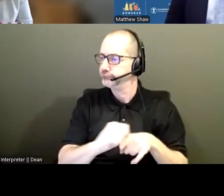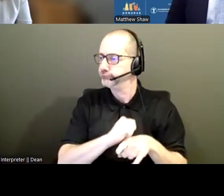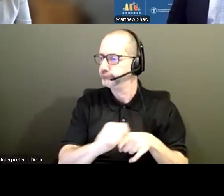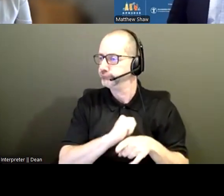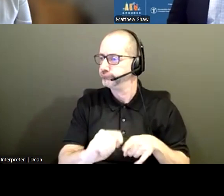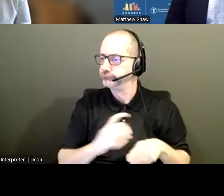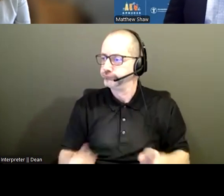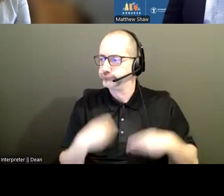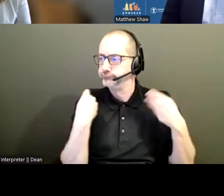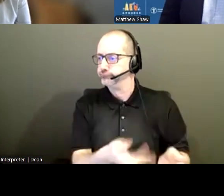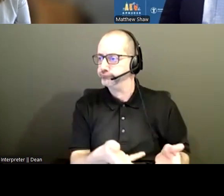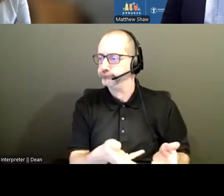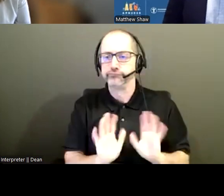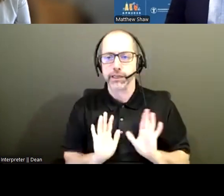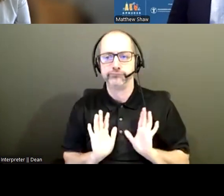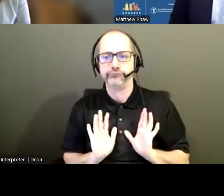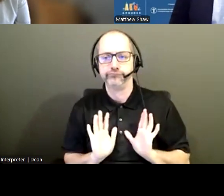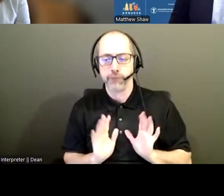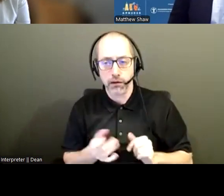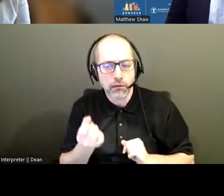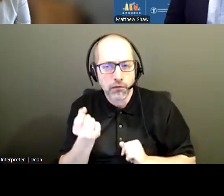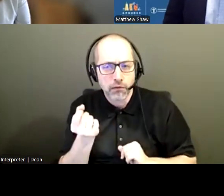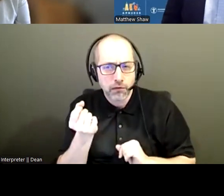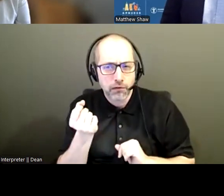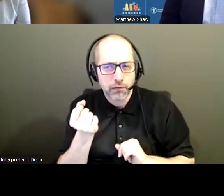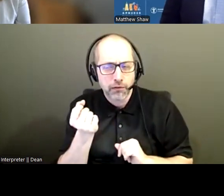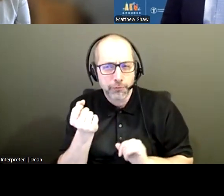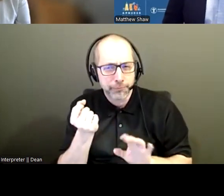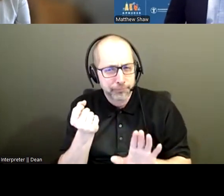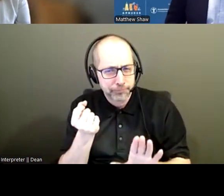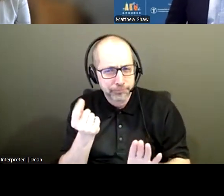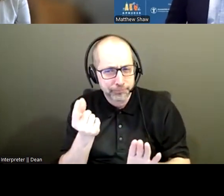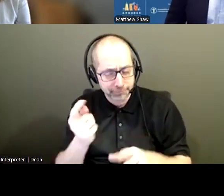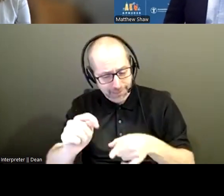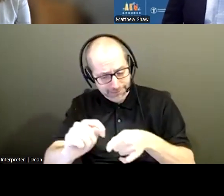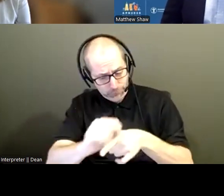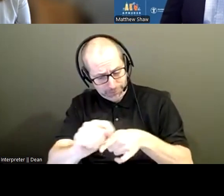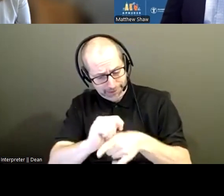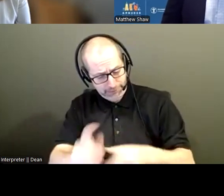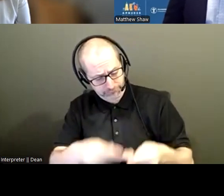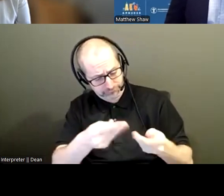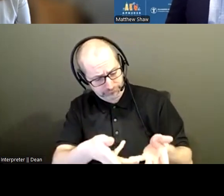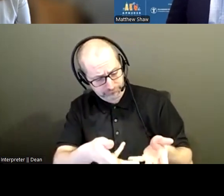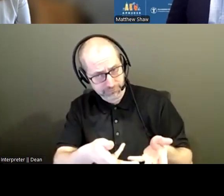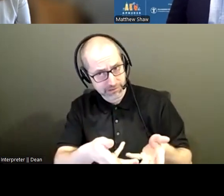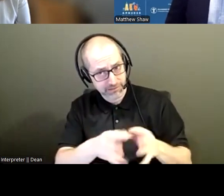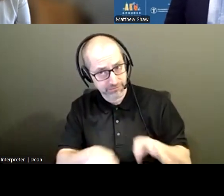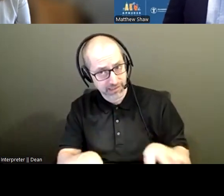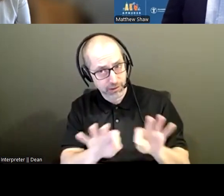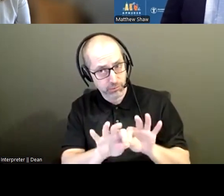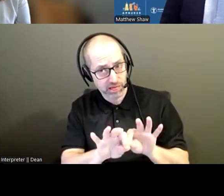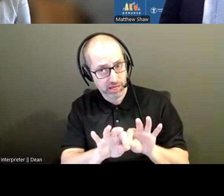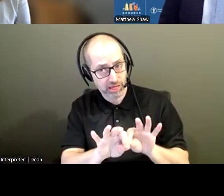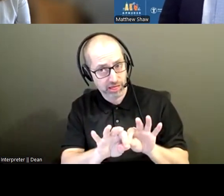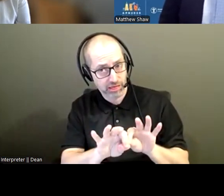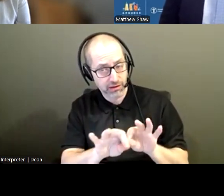taken training, but it's a very different thing to go, was this training valuable? Did it